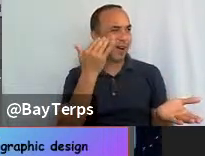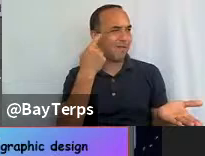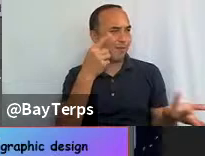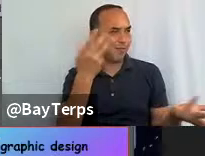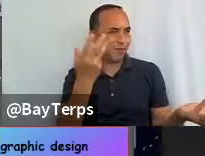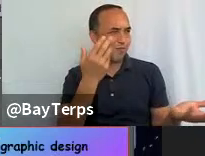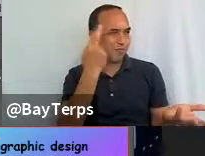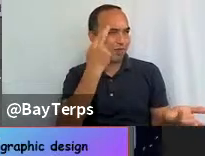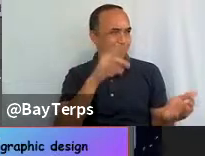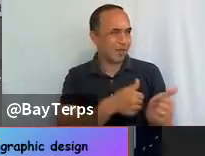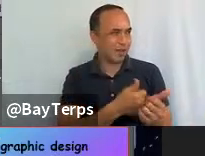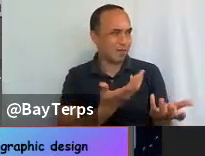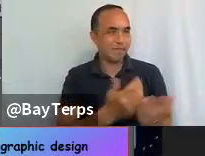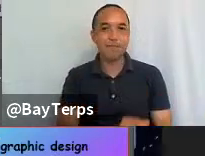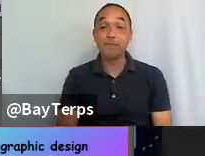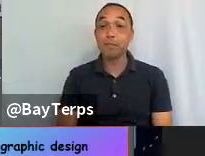have?